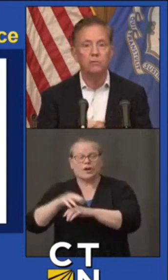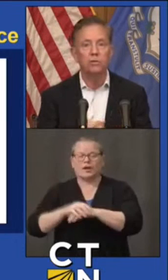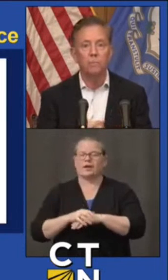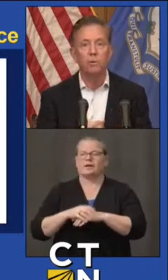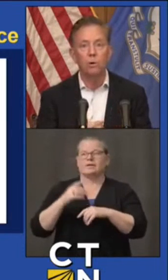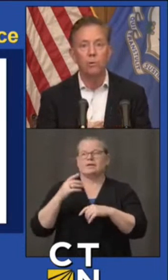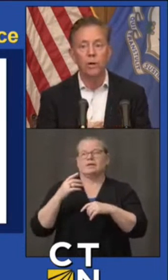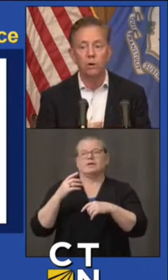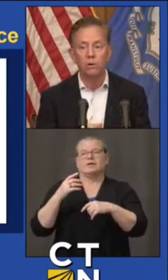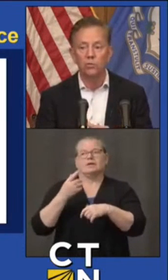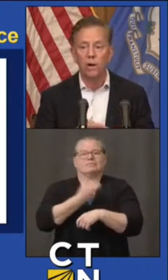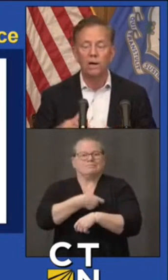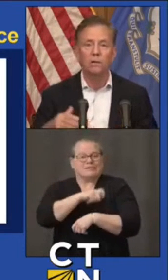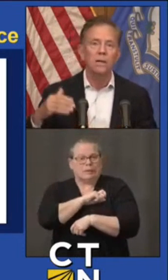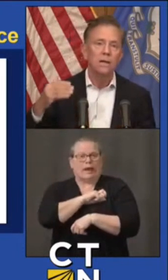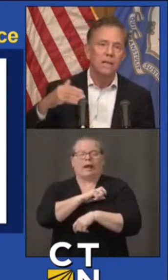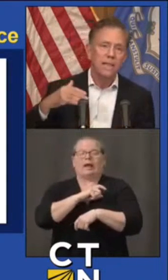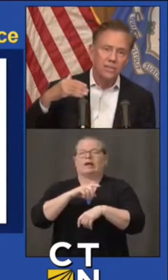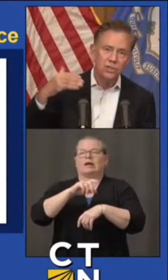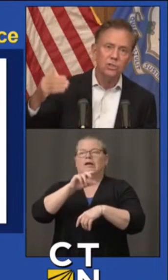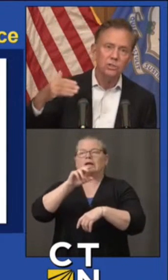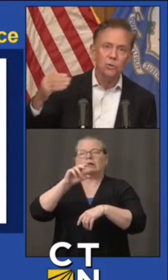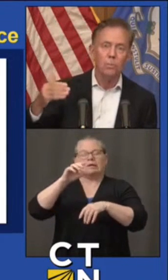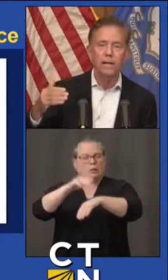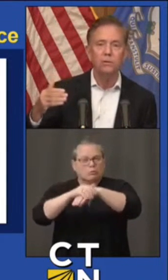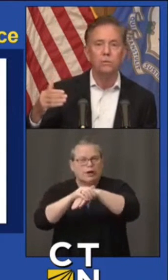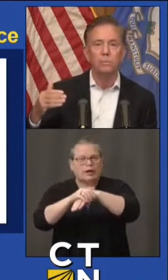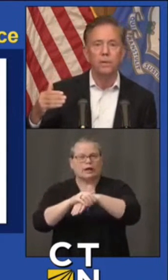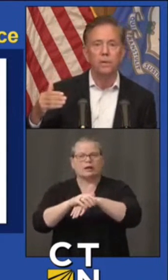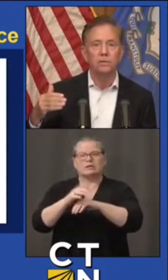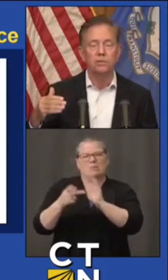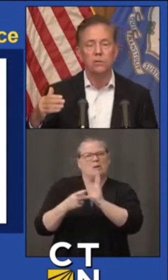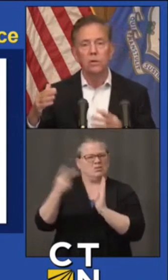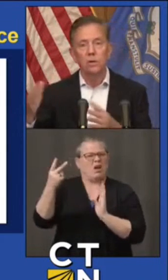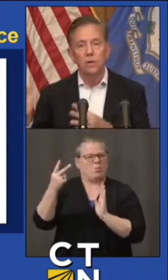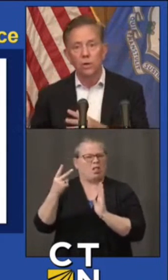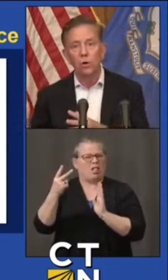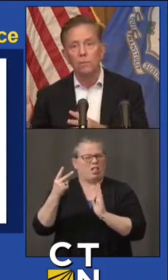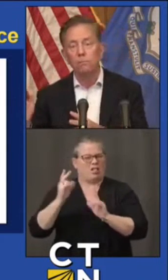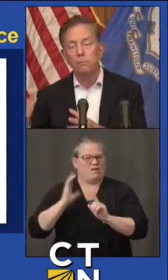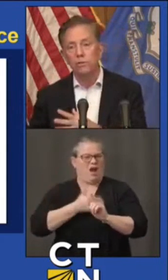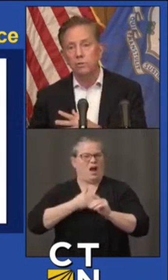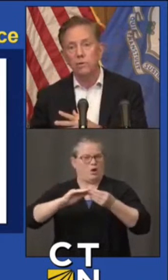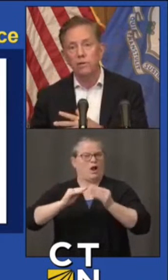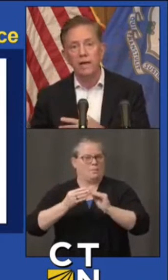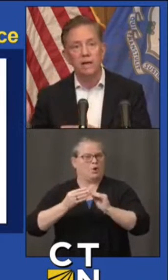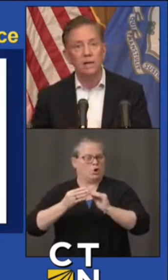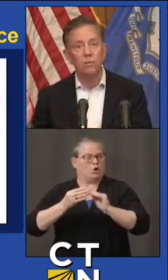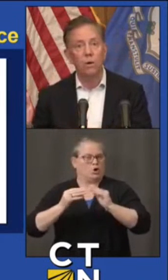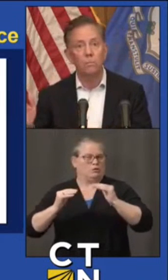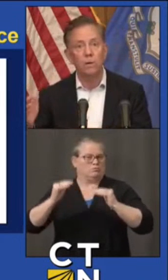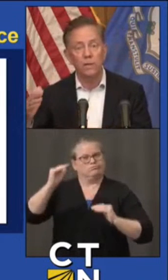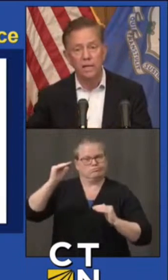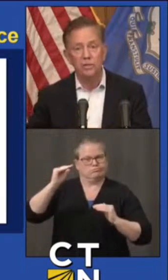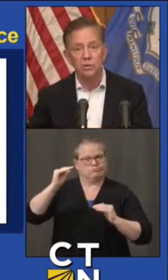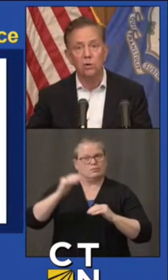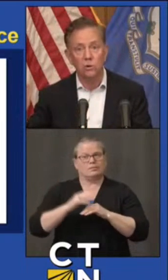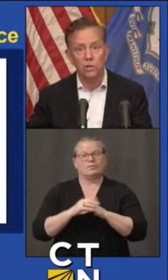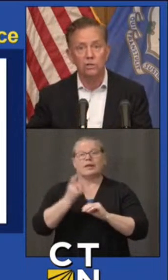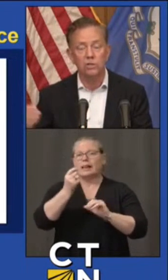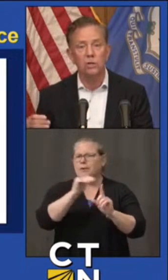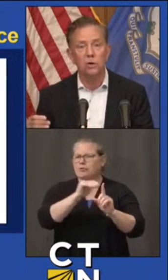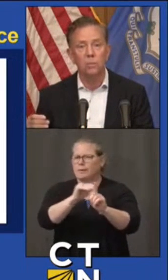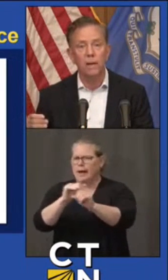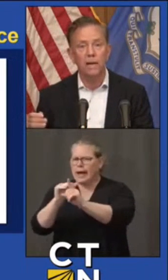about double where we are as well. That's just a reminder because Europe was had a 1 month head start on